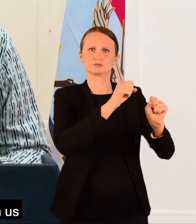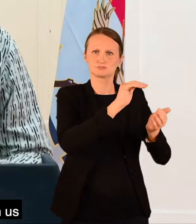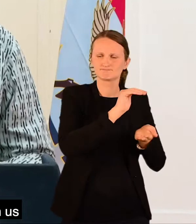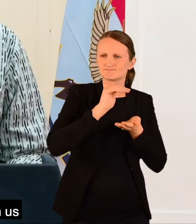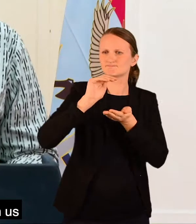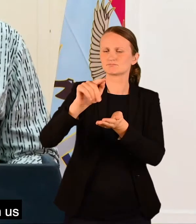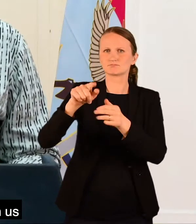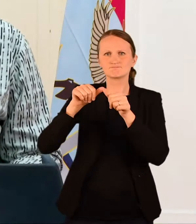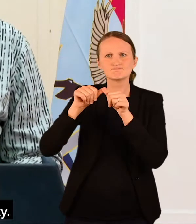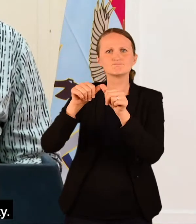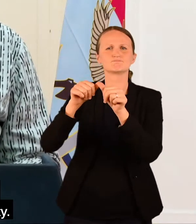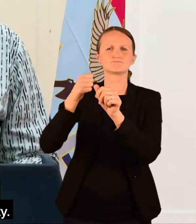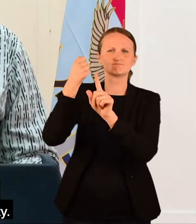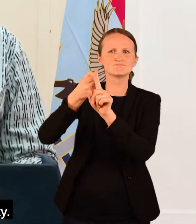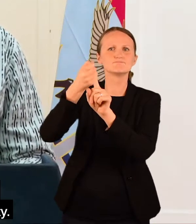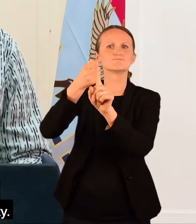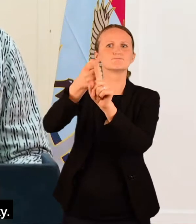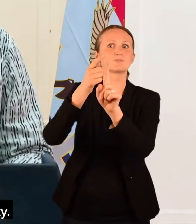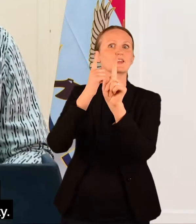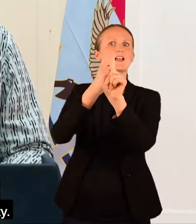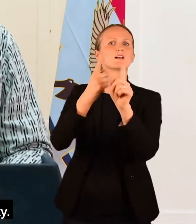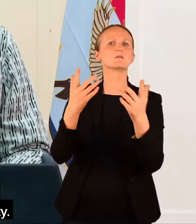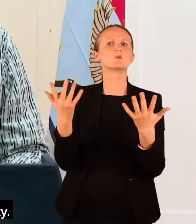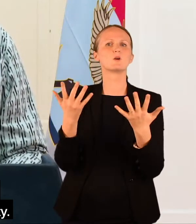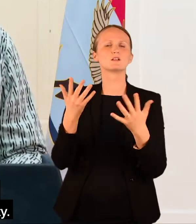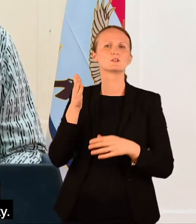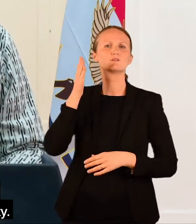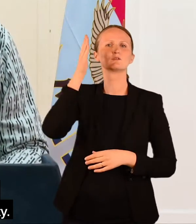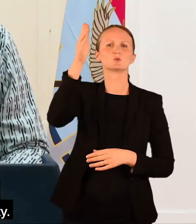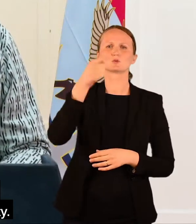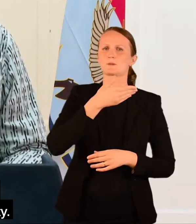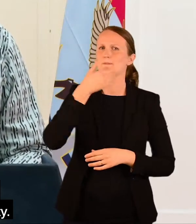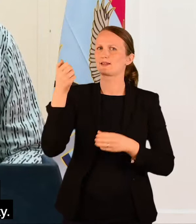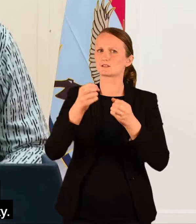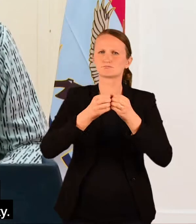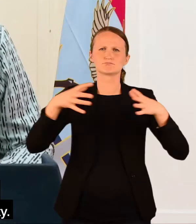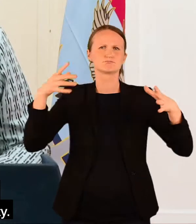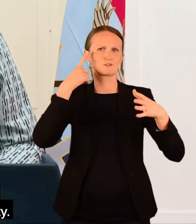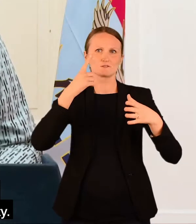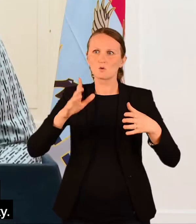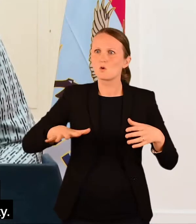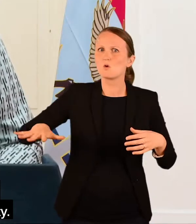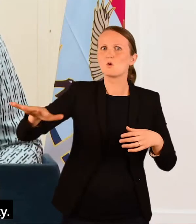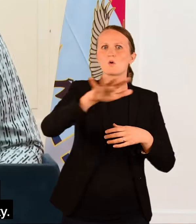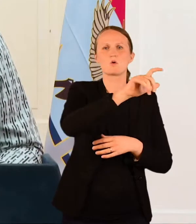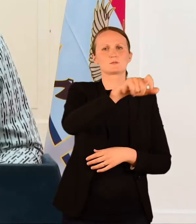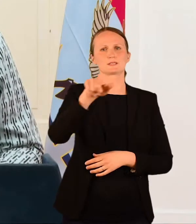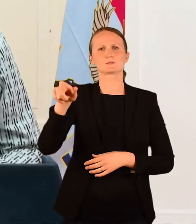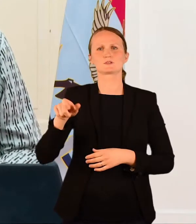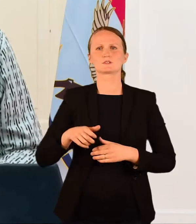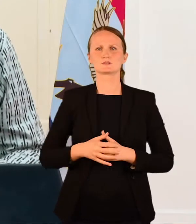us in the race towards a greater and better future for all humanity.